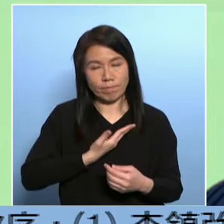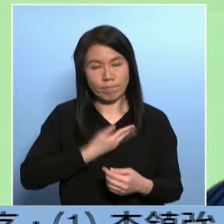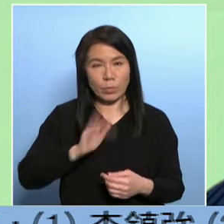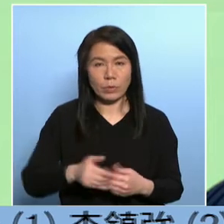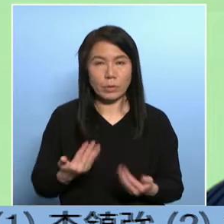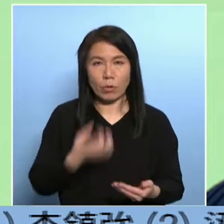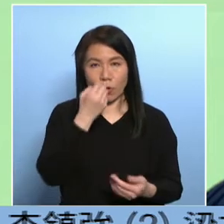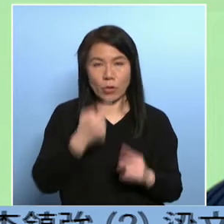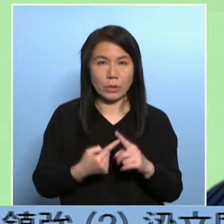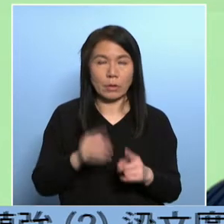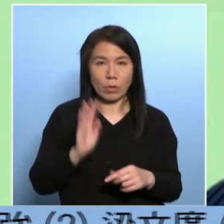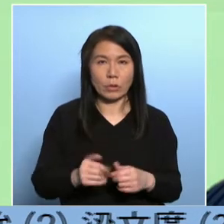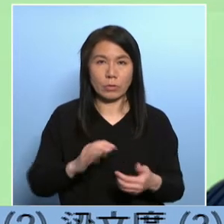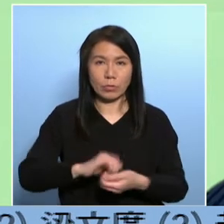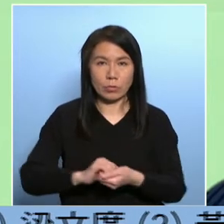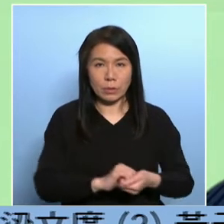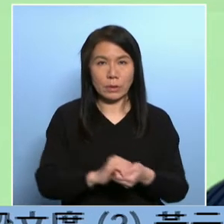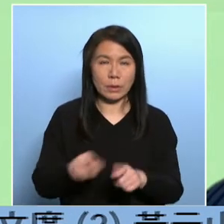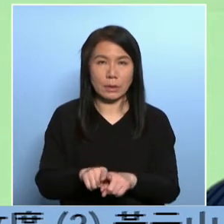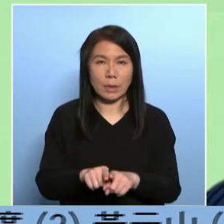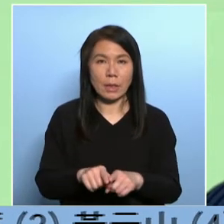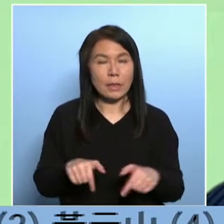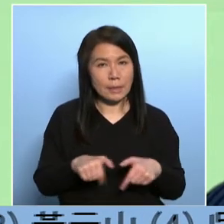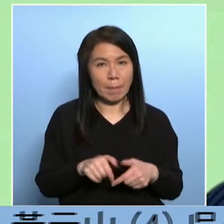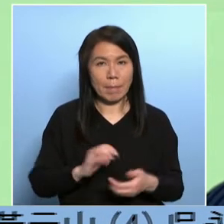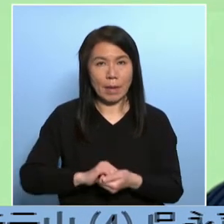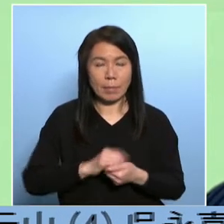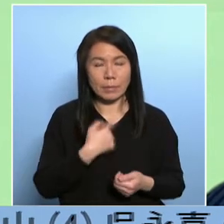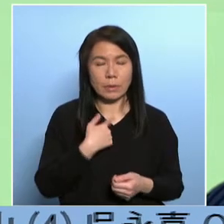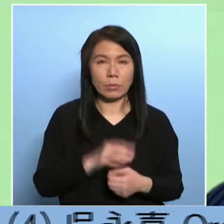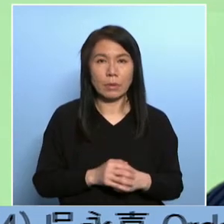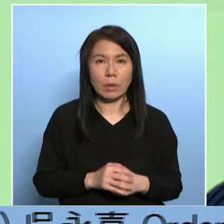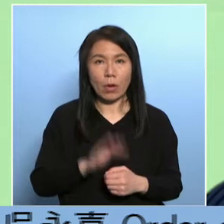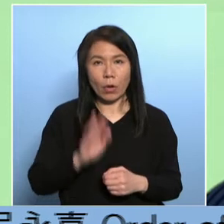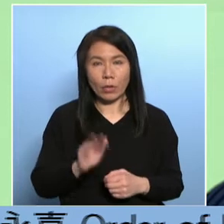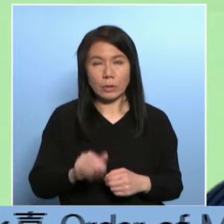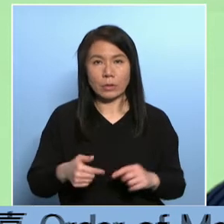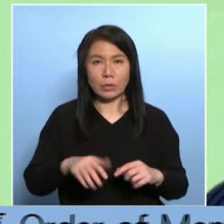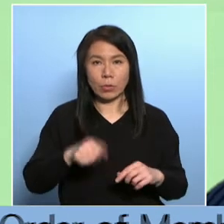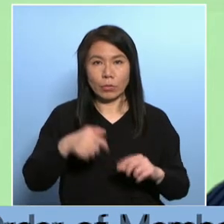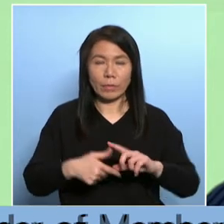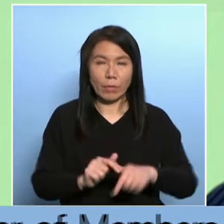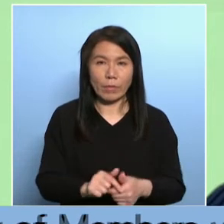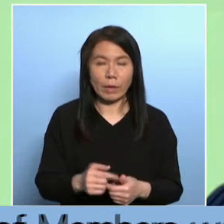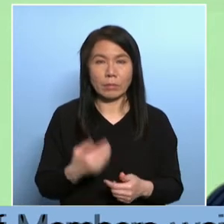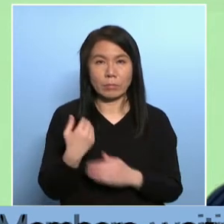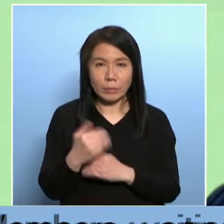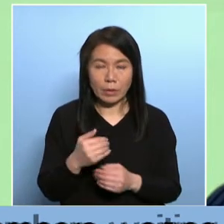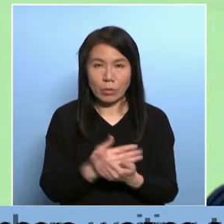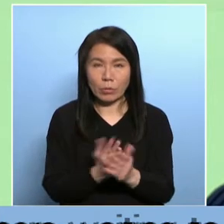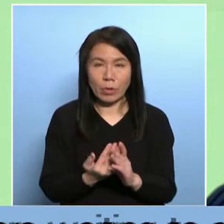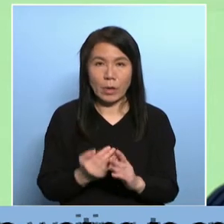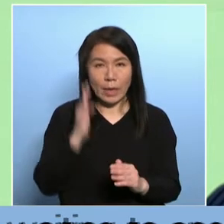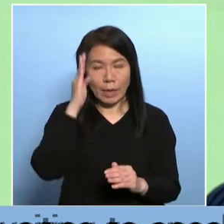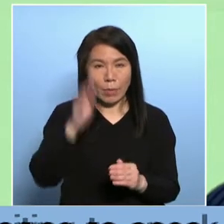of outbreak, we managed to come out of that. So this time, as long as we stand united and as long as we mobilize